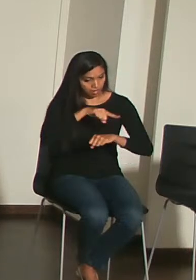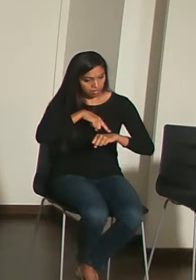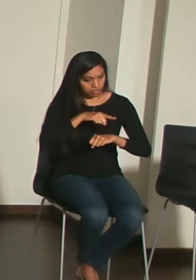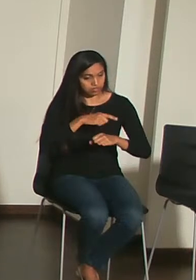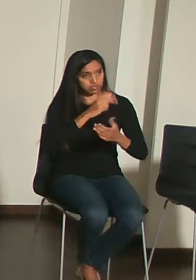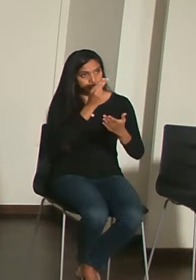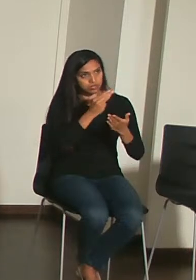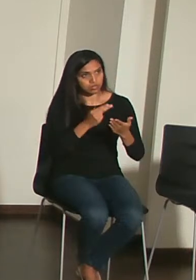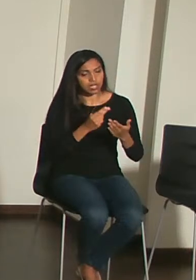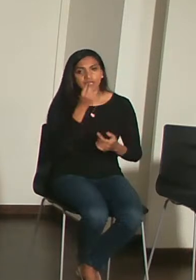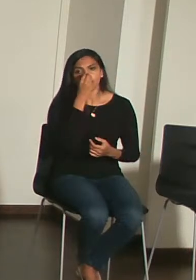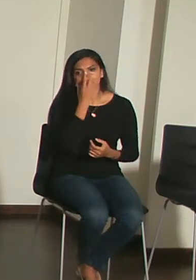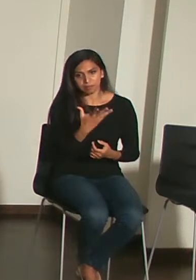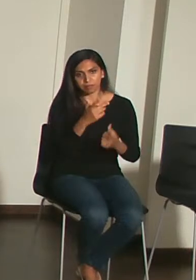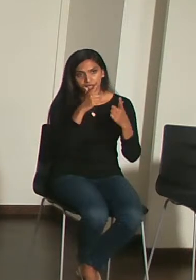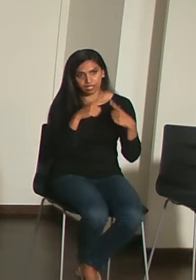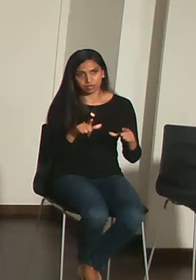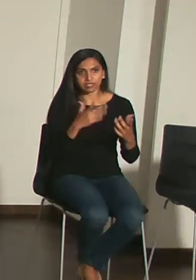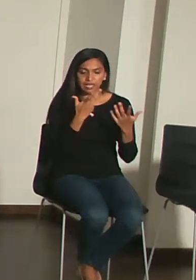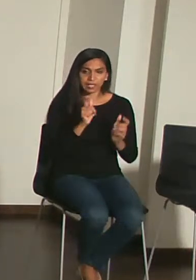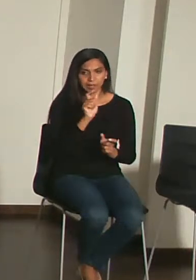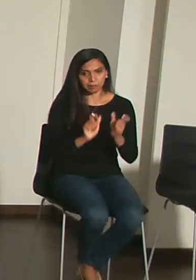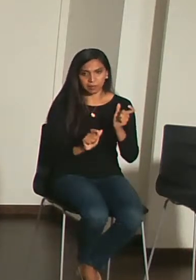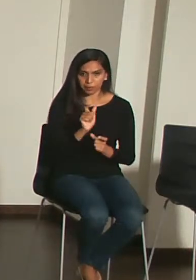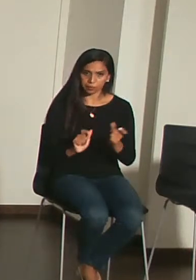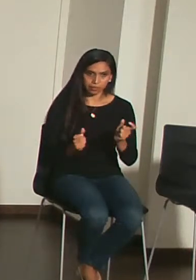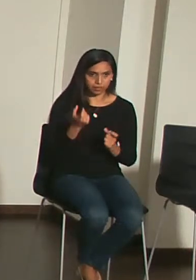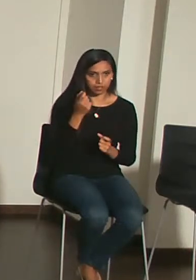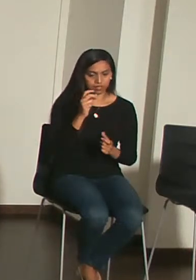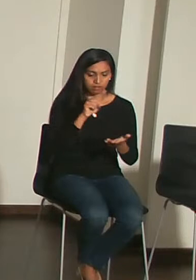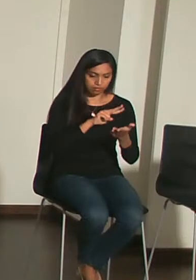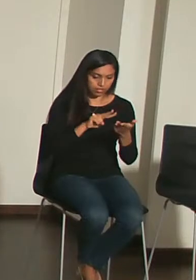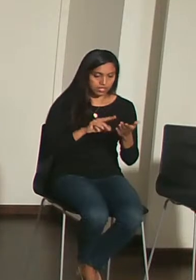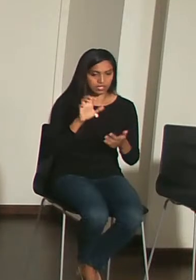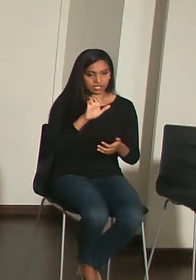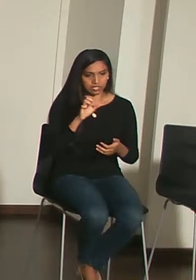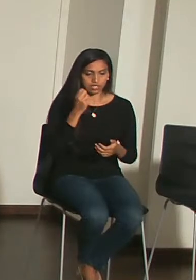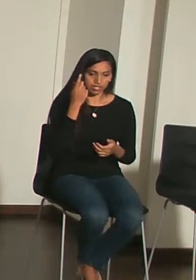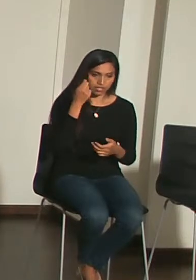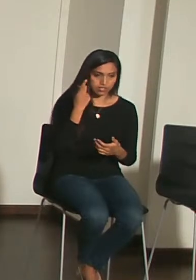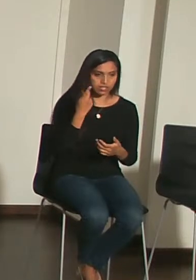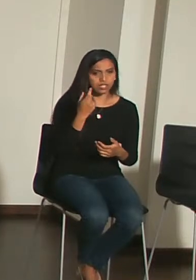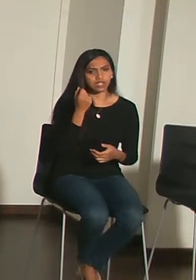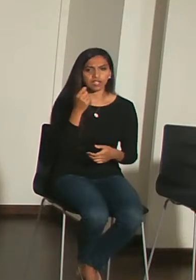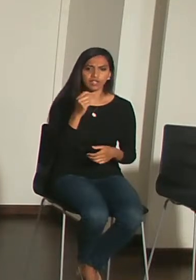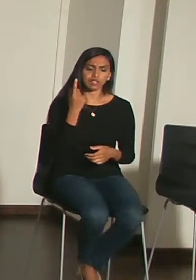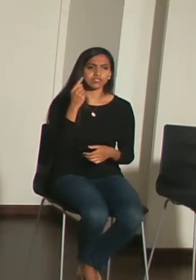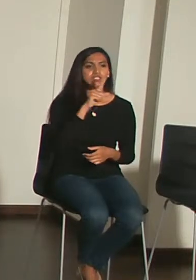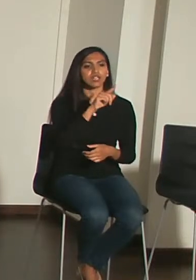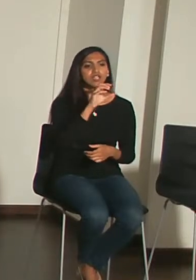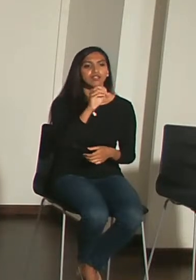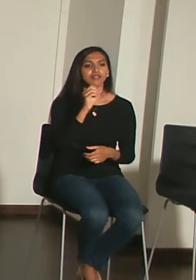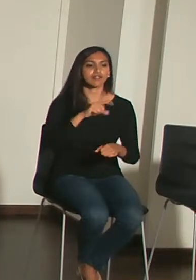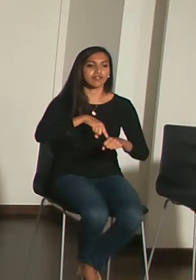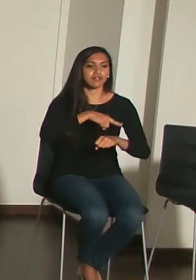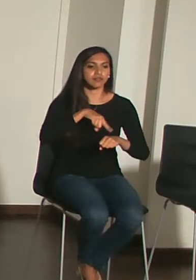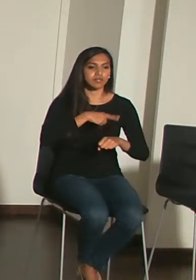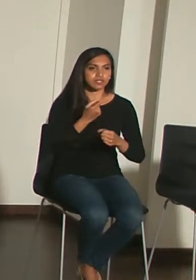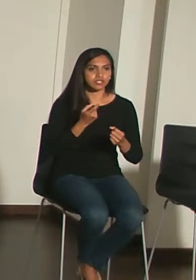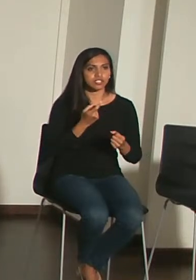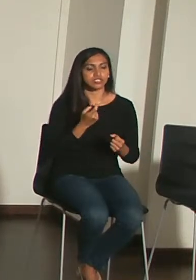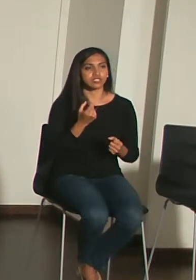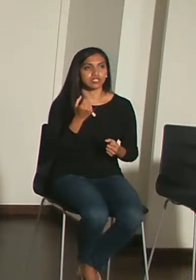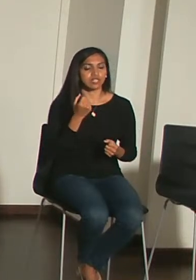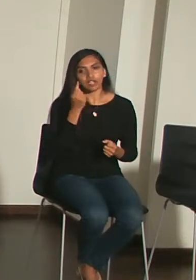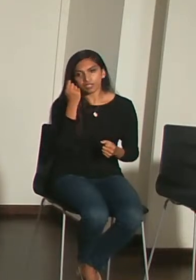is very simple. Like anybody who can read or understand English can grasp, like it's a quantifiable,